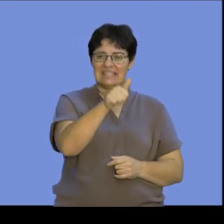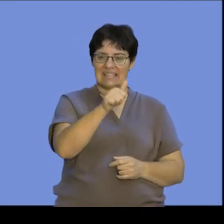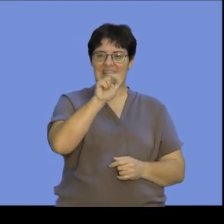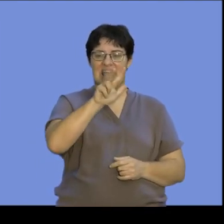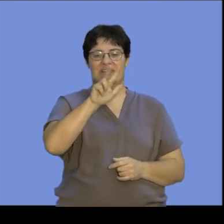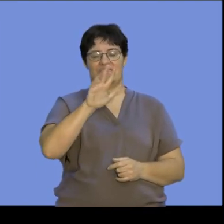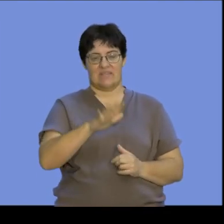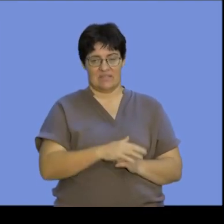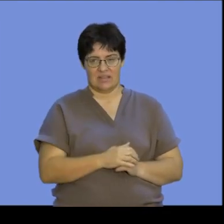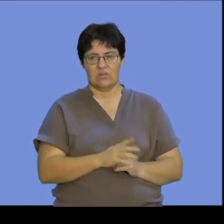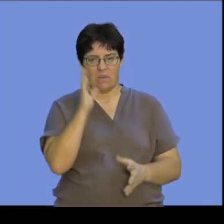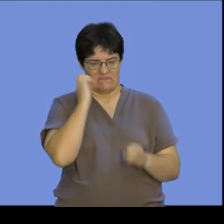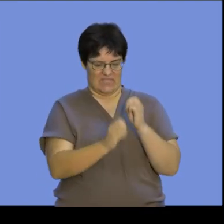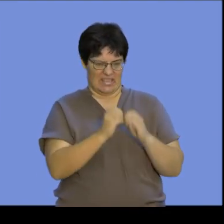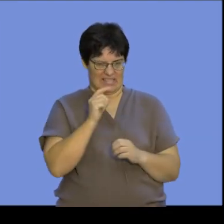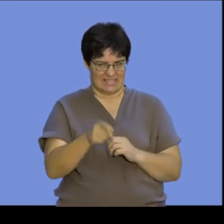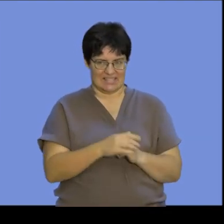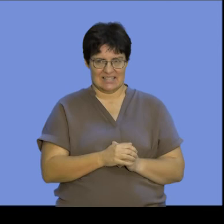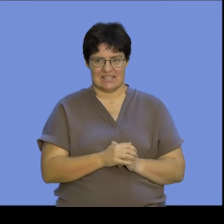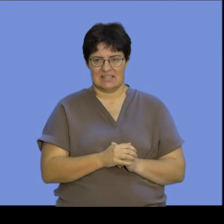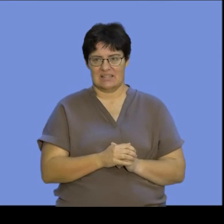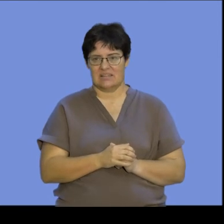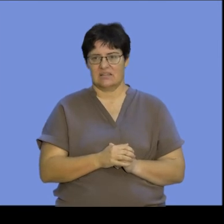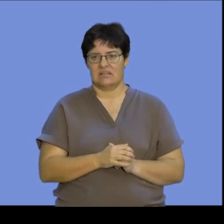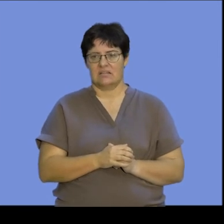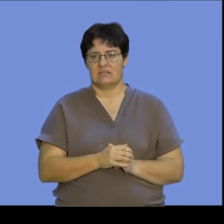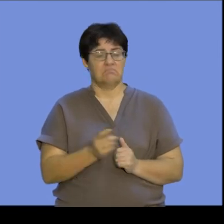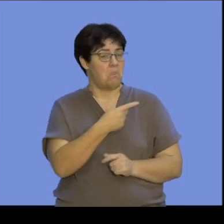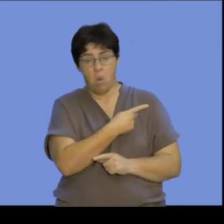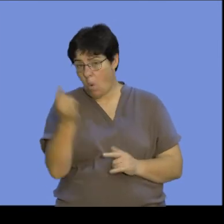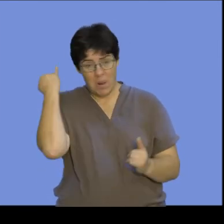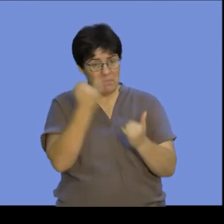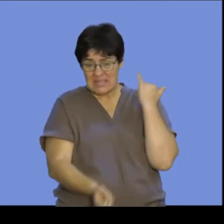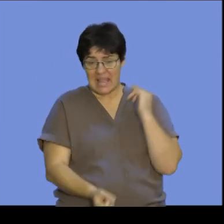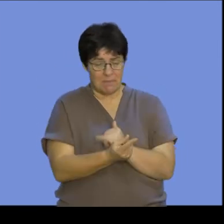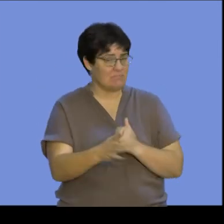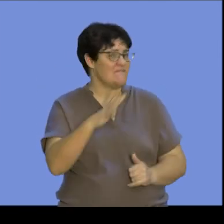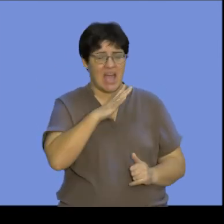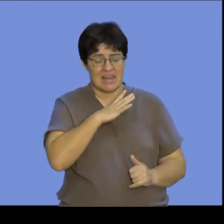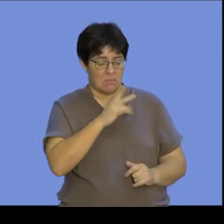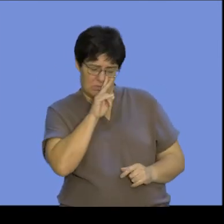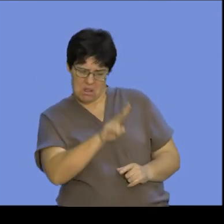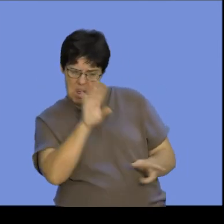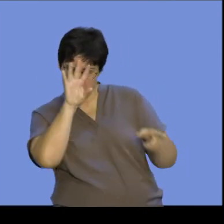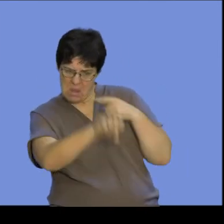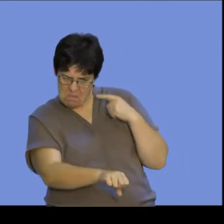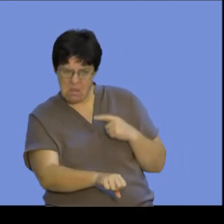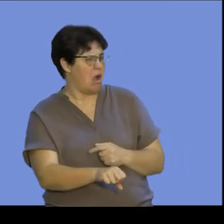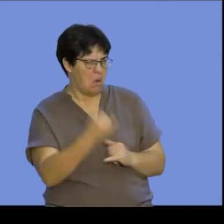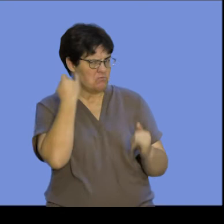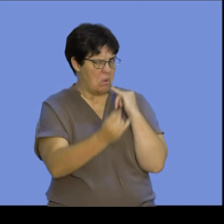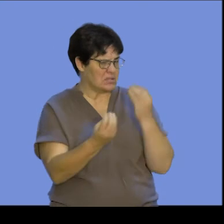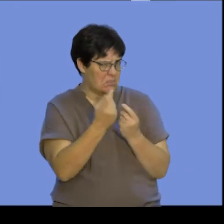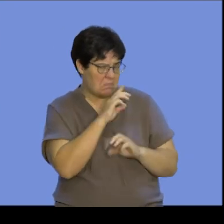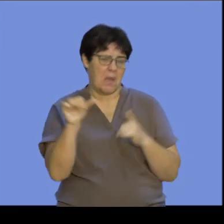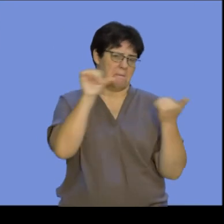just fix this. And you know what? We all make mistakes, and it's fine. It really isn't a problem. So let's just go